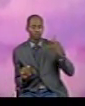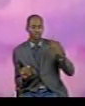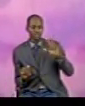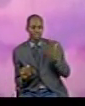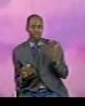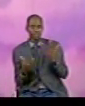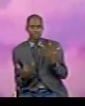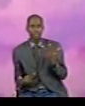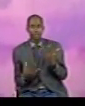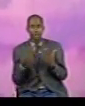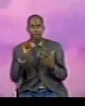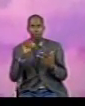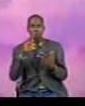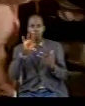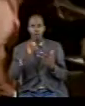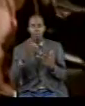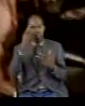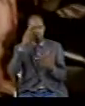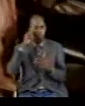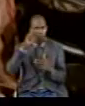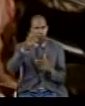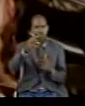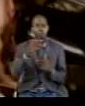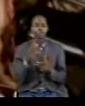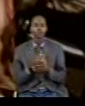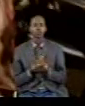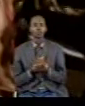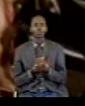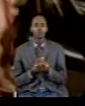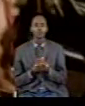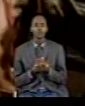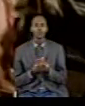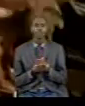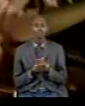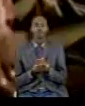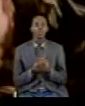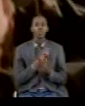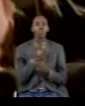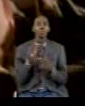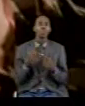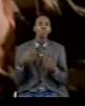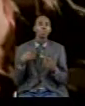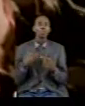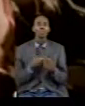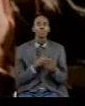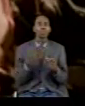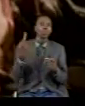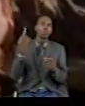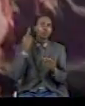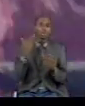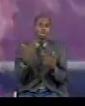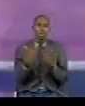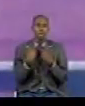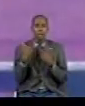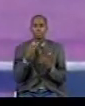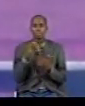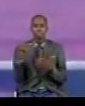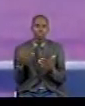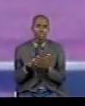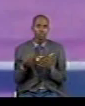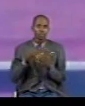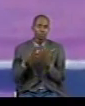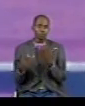I said, for you. When we were having this crusade,